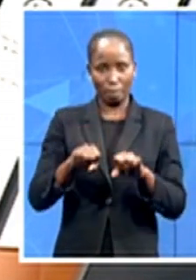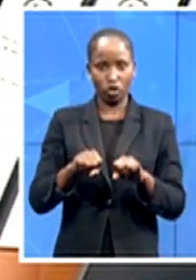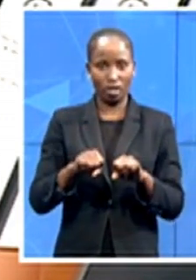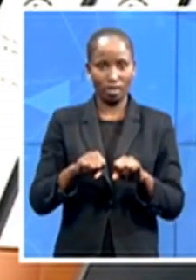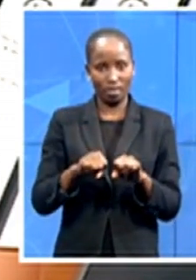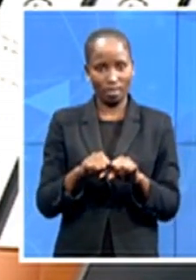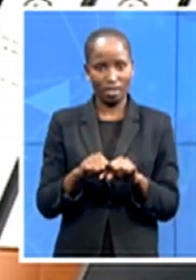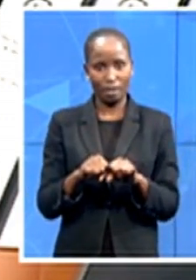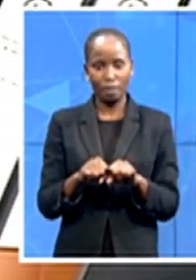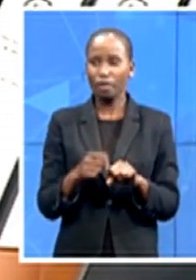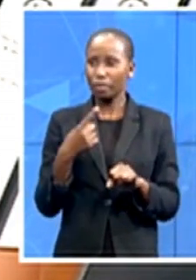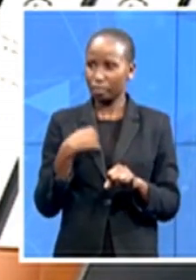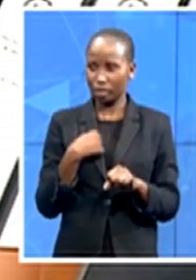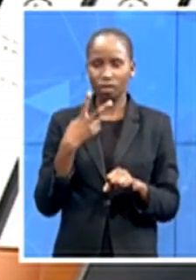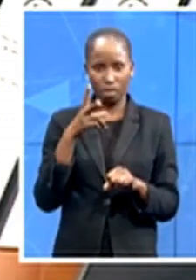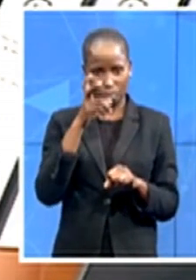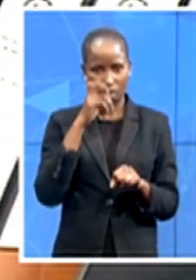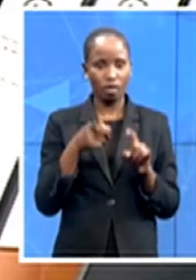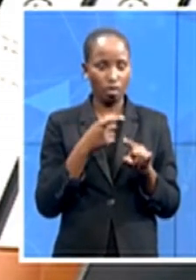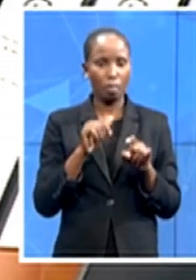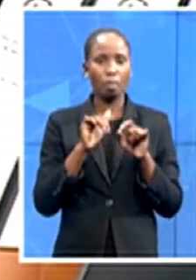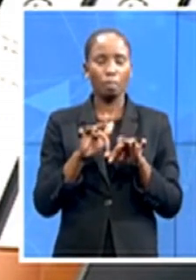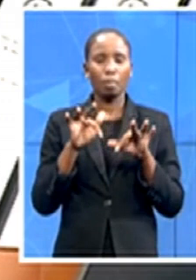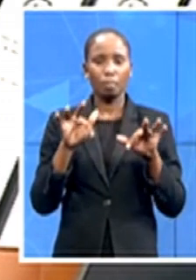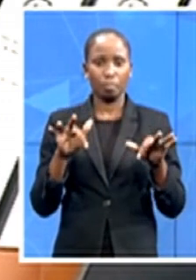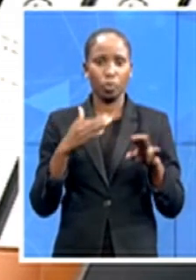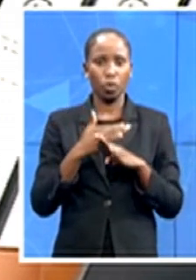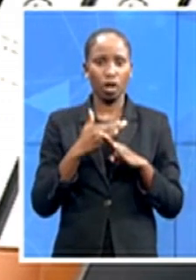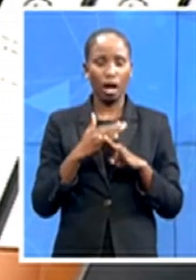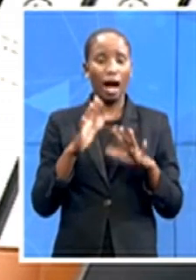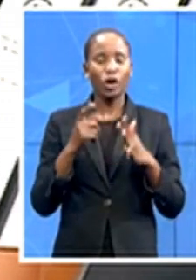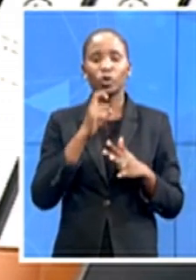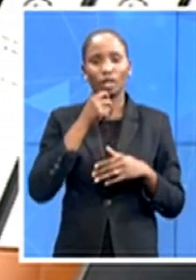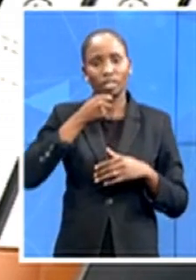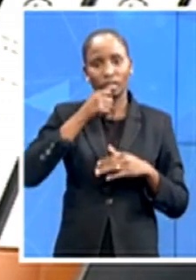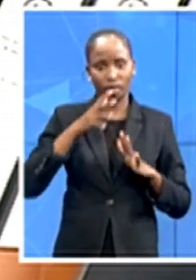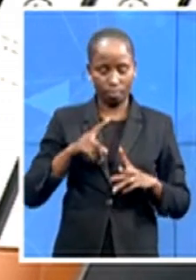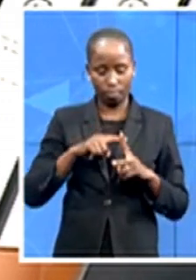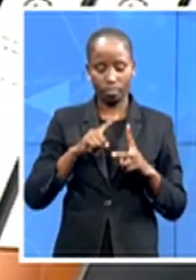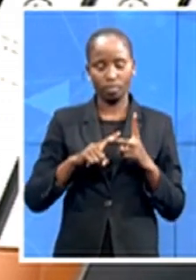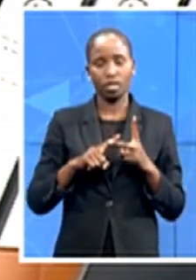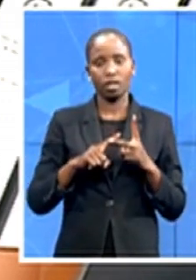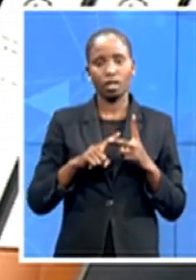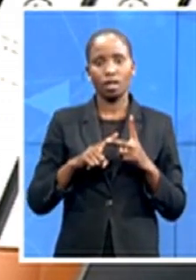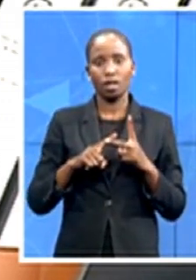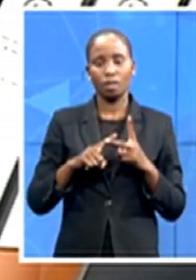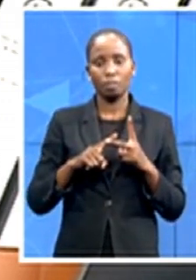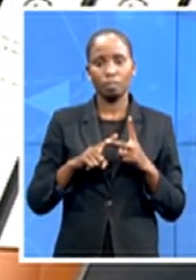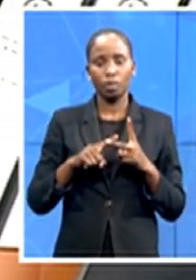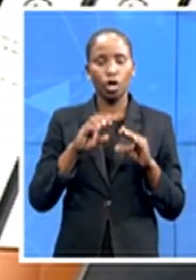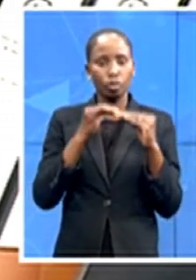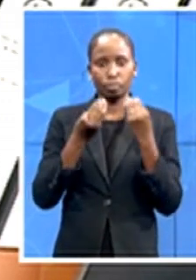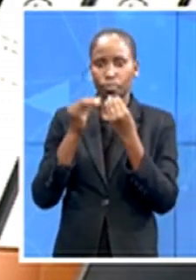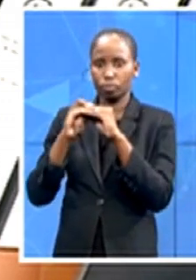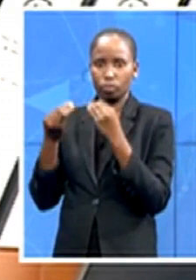of journalists, civil society organizations, and institutions such as the Public